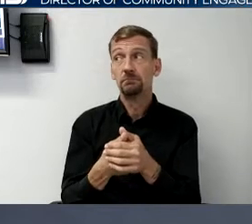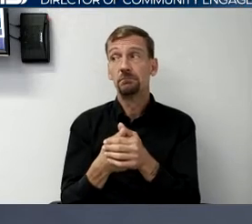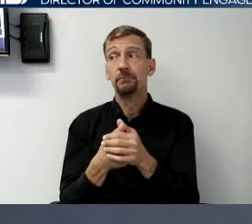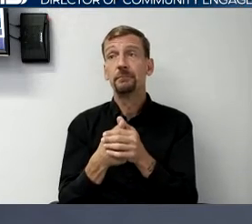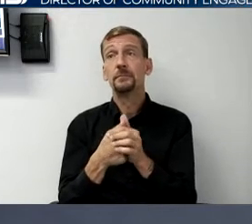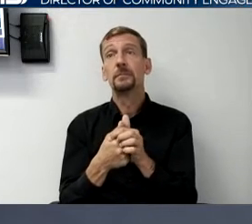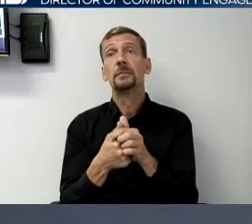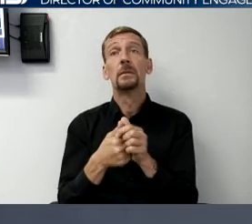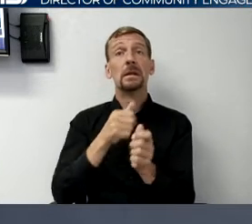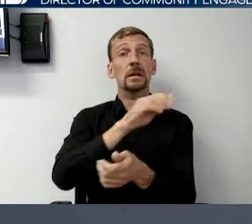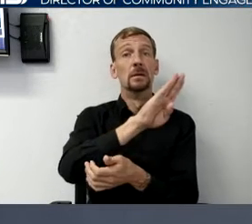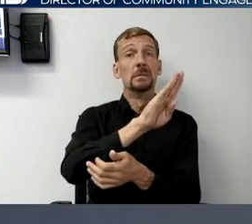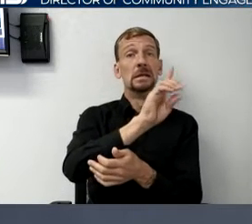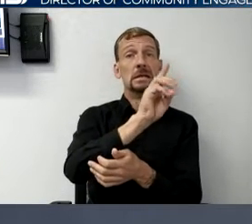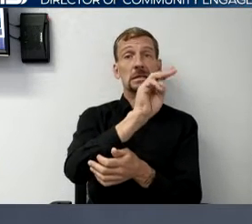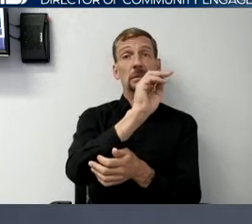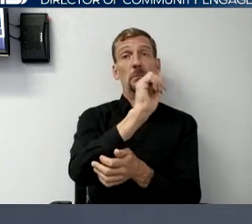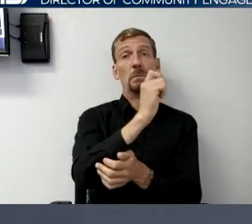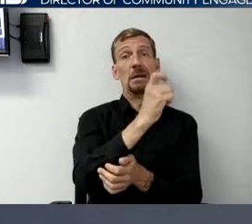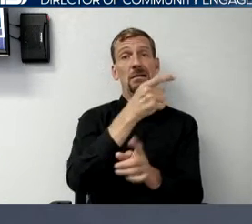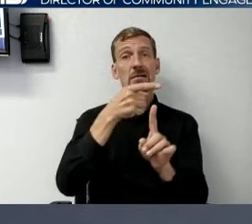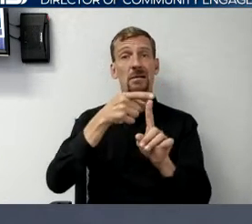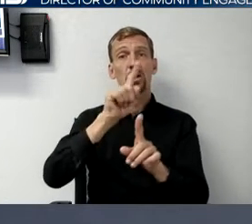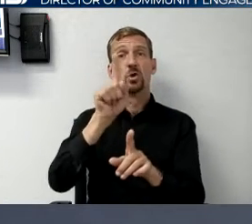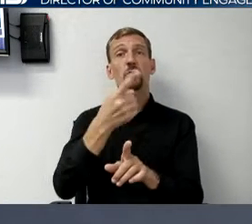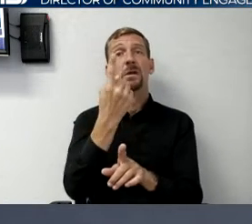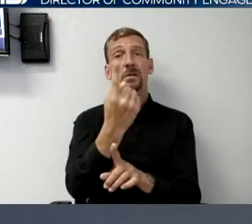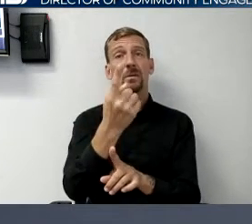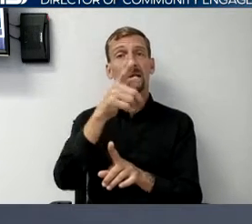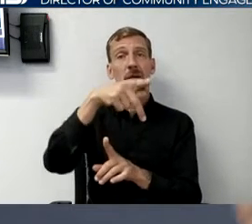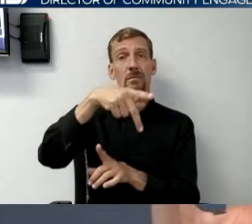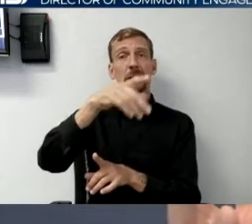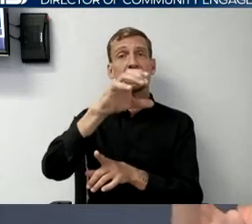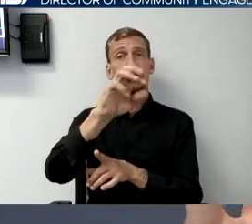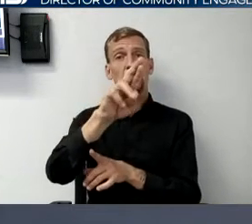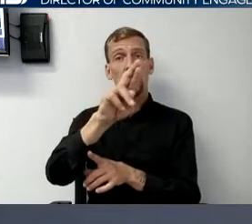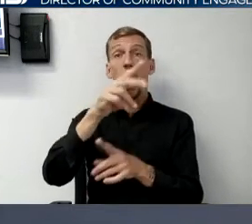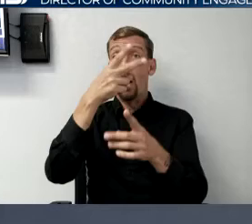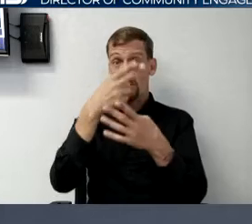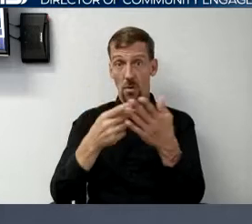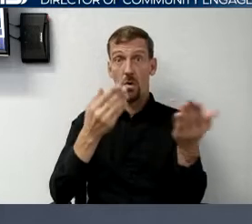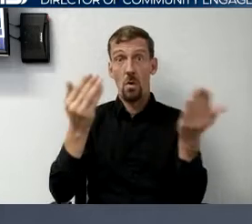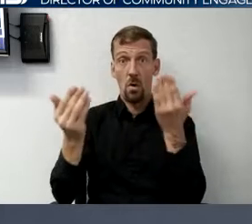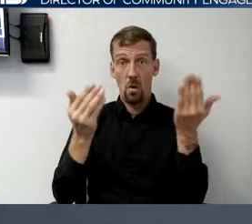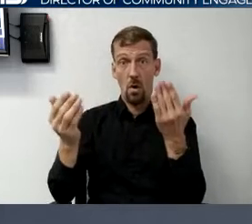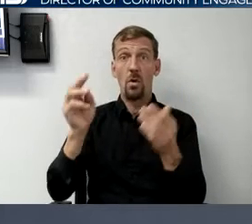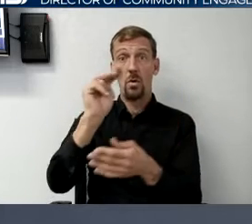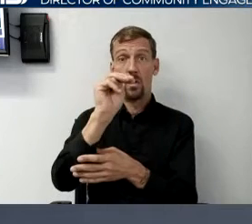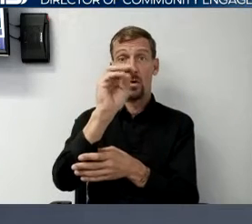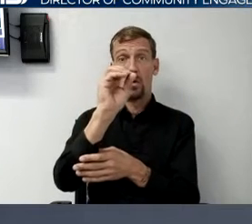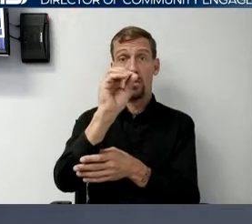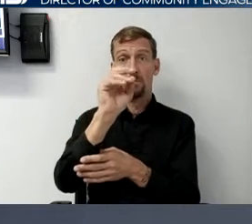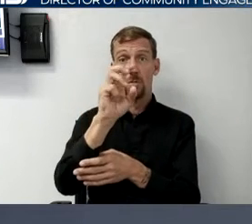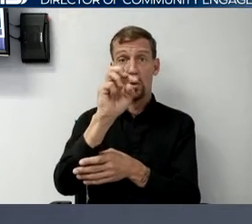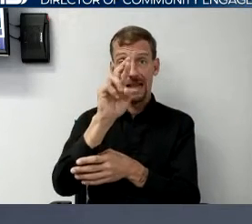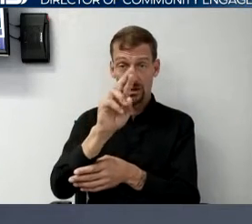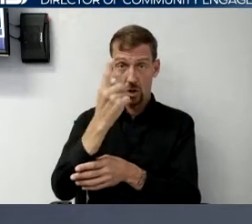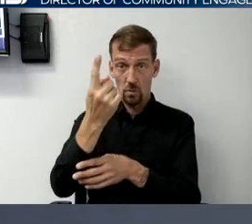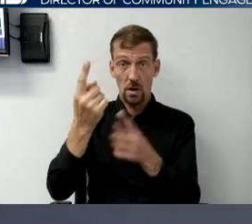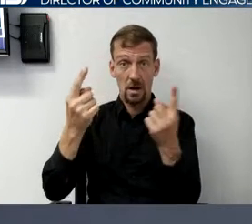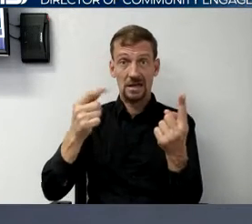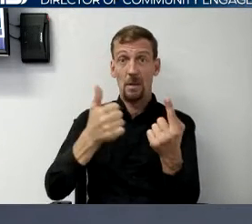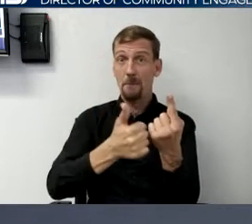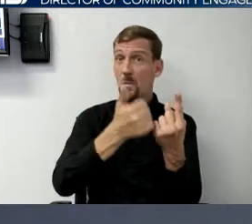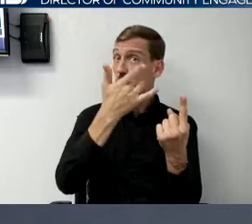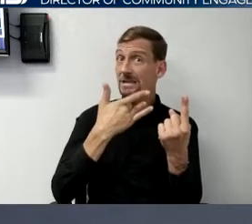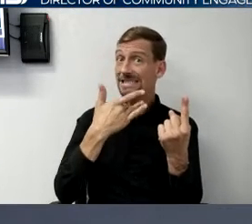the BD Max is the only PCR test. Both are molecular, but this is a PCR test, the most